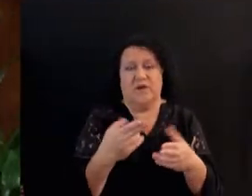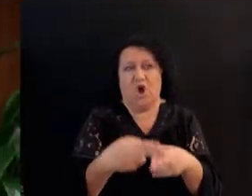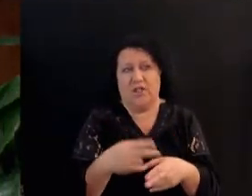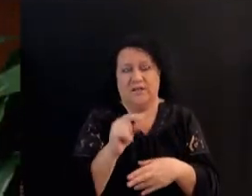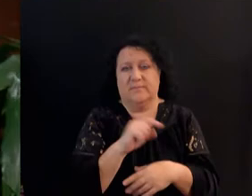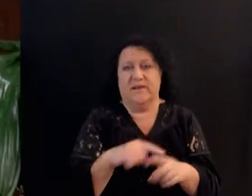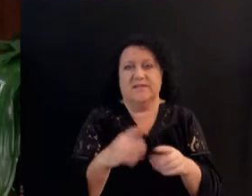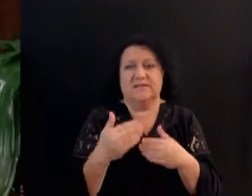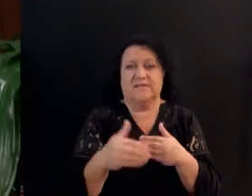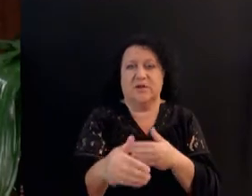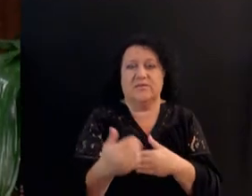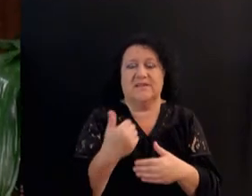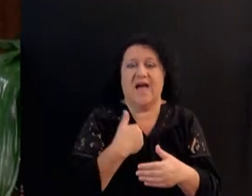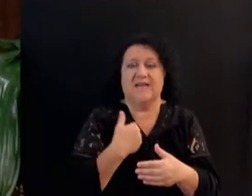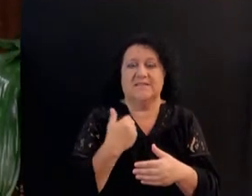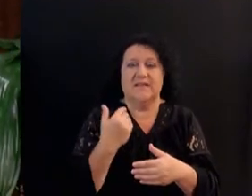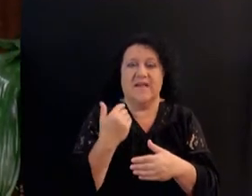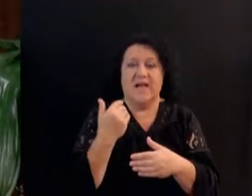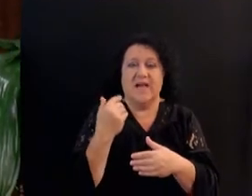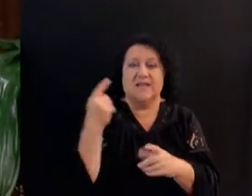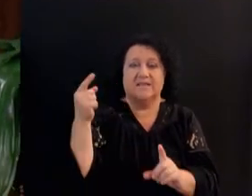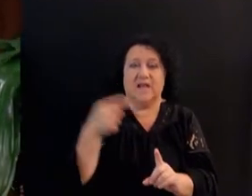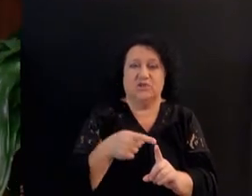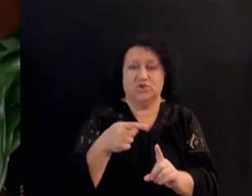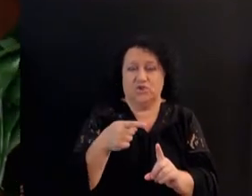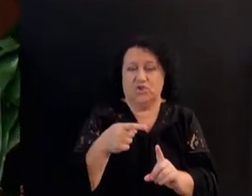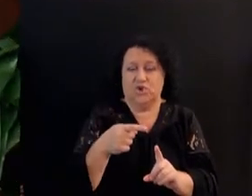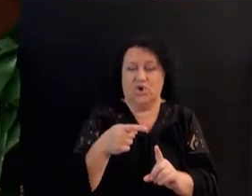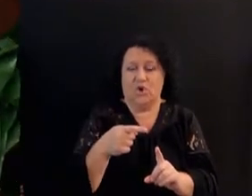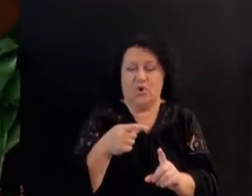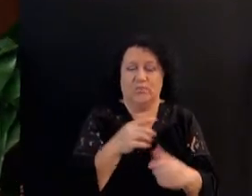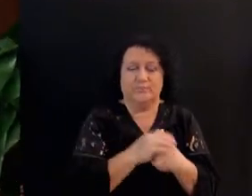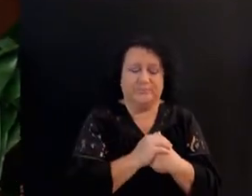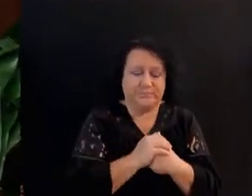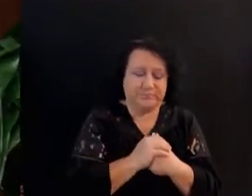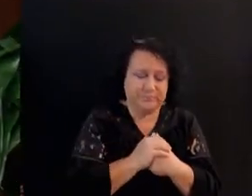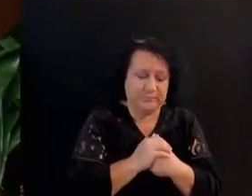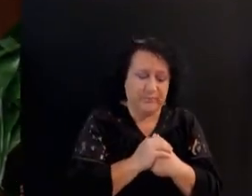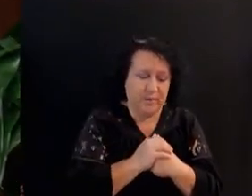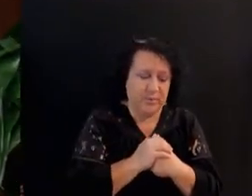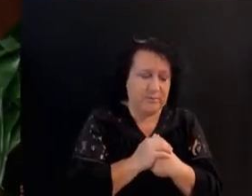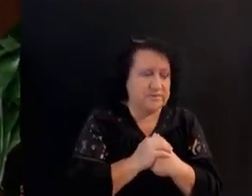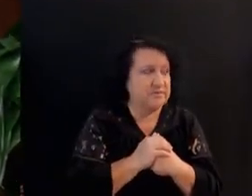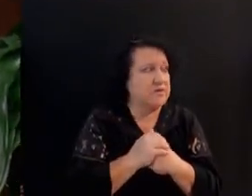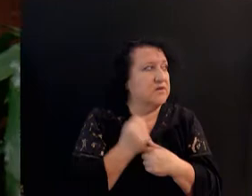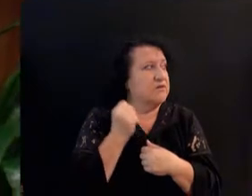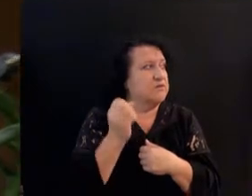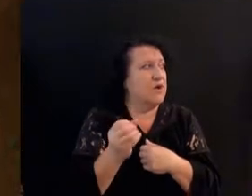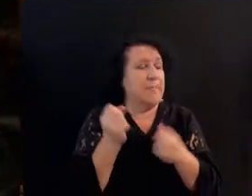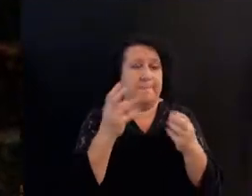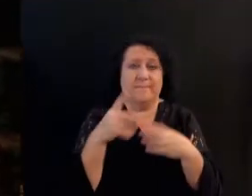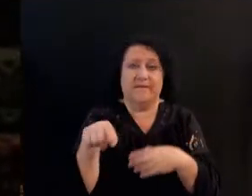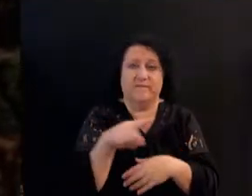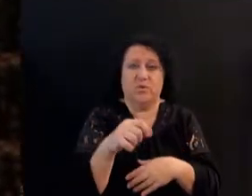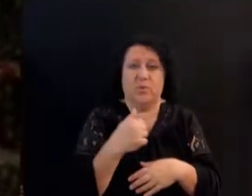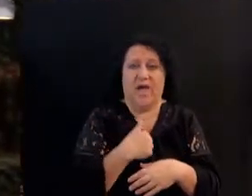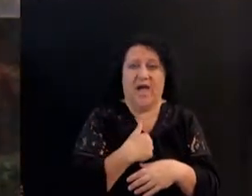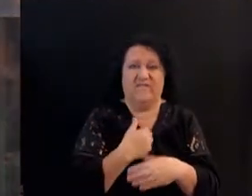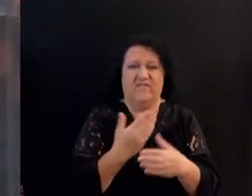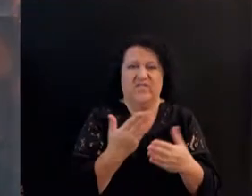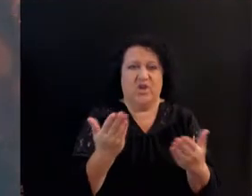series that has a very intentional purpose. And many of you on your way in, you got one of these, this 30 Days of Thanks.